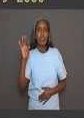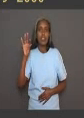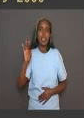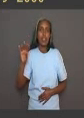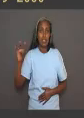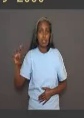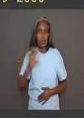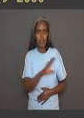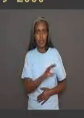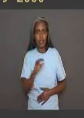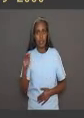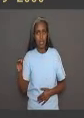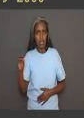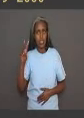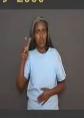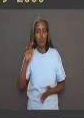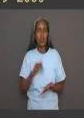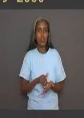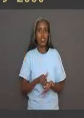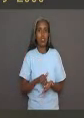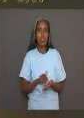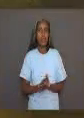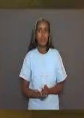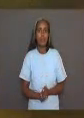1997 and 2000?